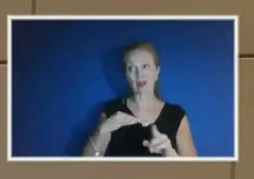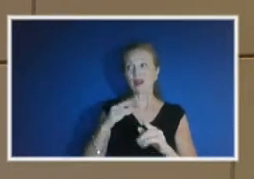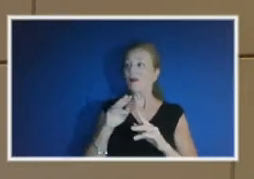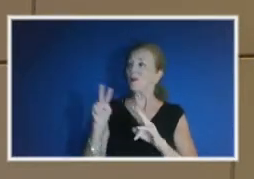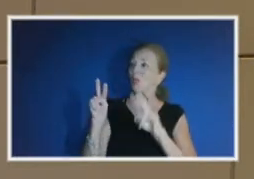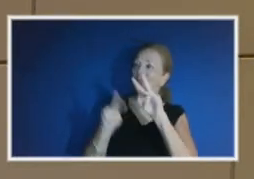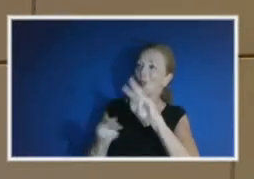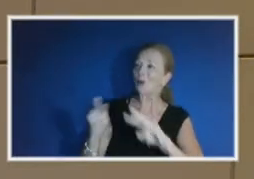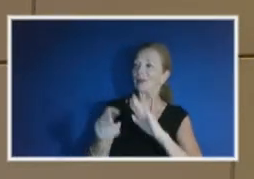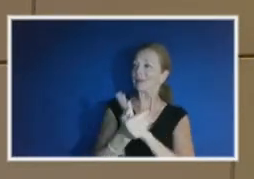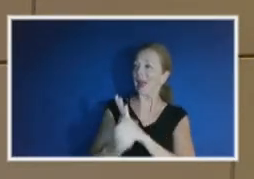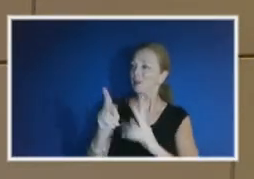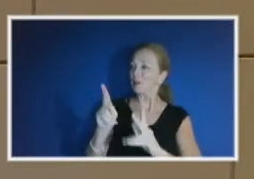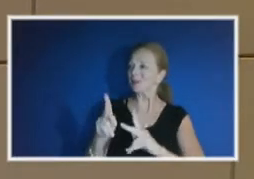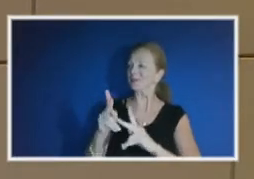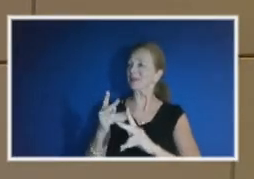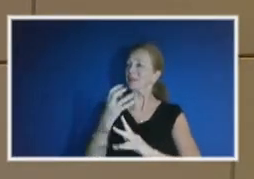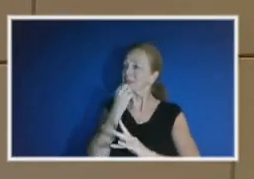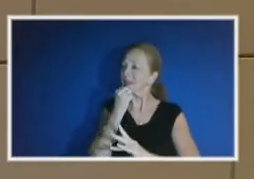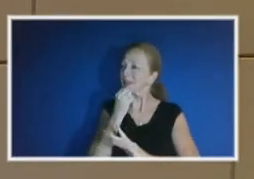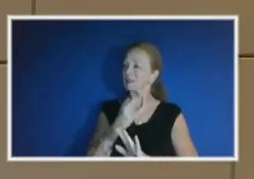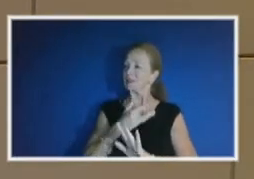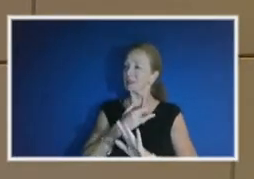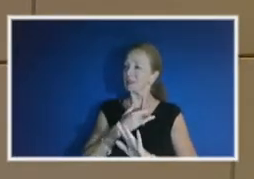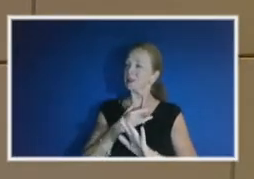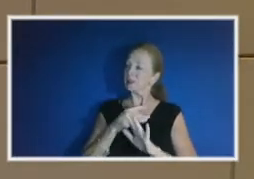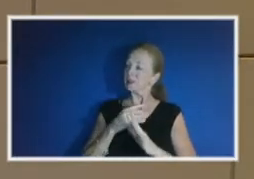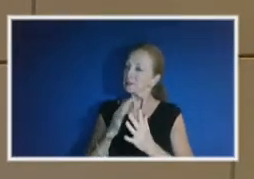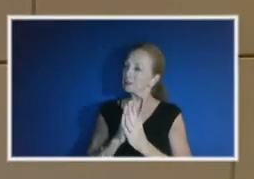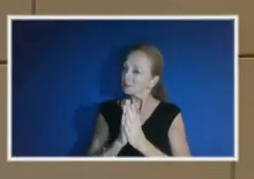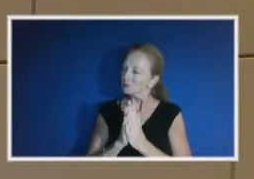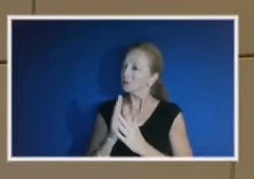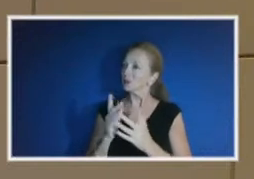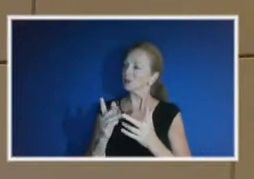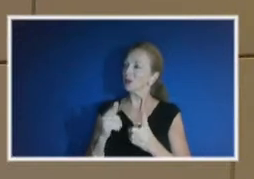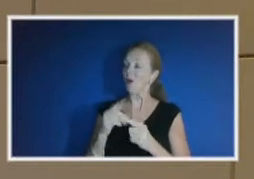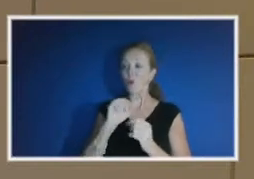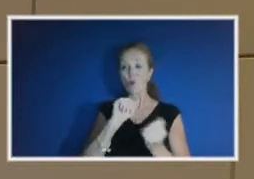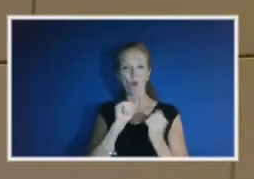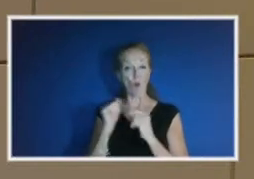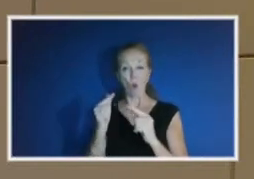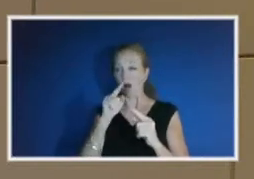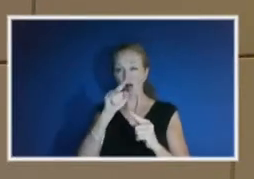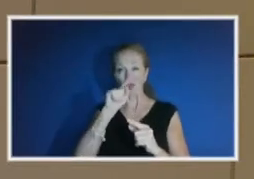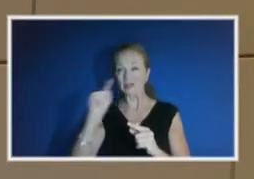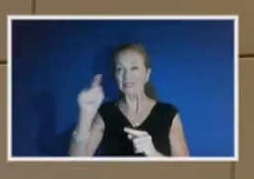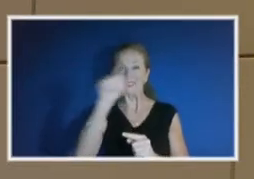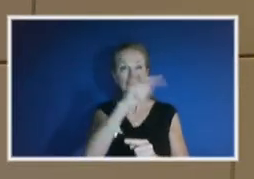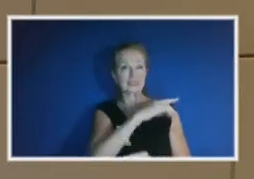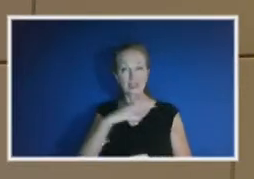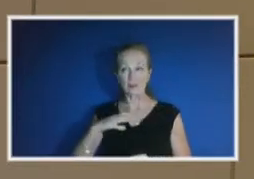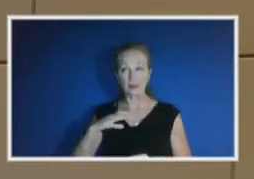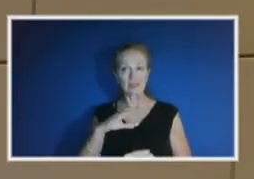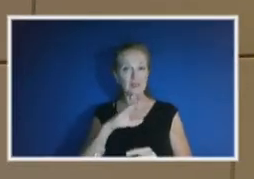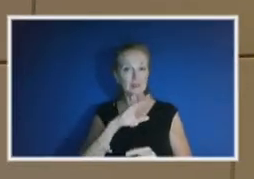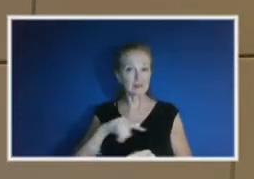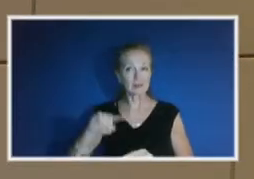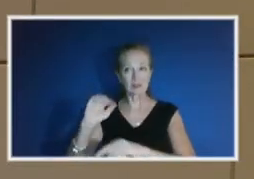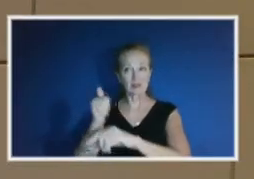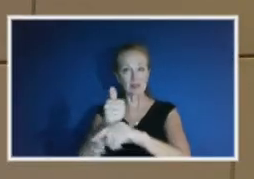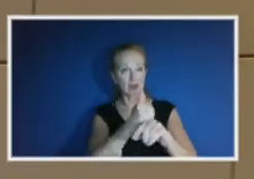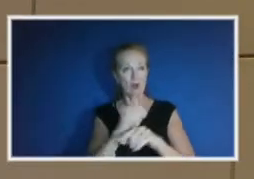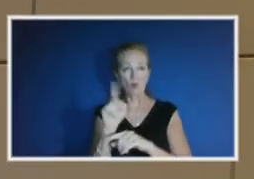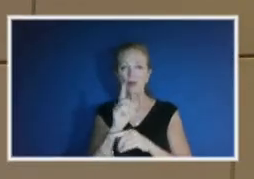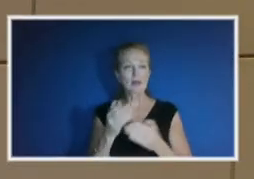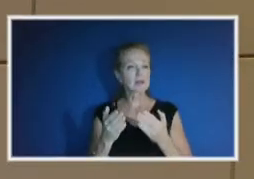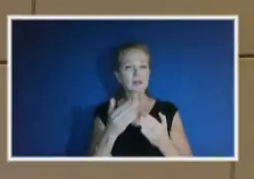care deeply about it. And out of all of these committees that we have, where can they serve best and what can they bring their expertise to help us